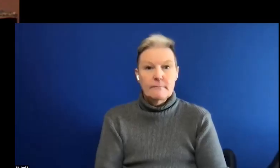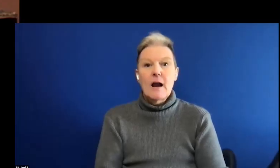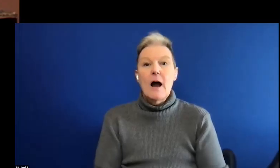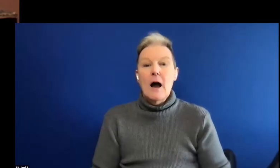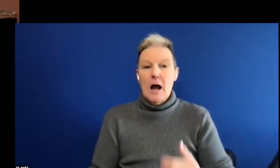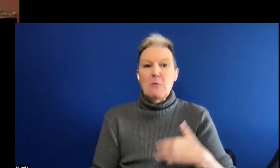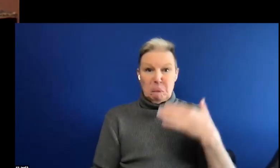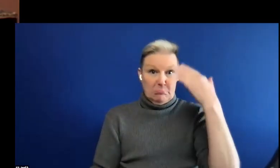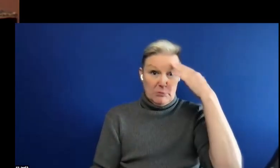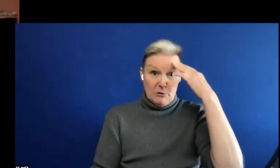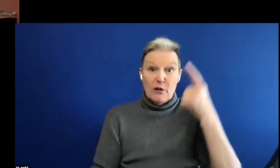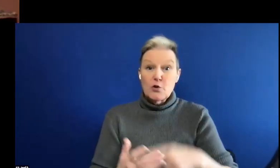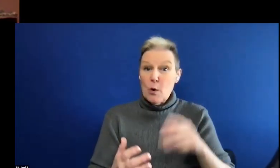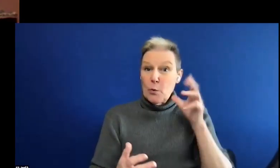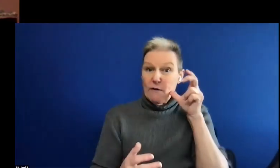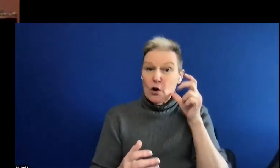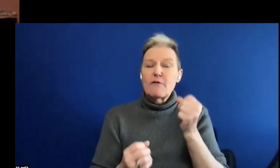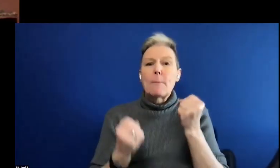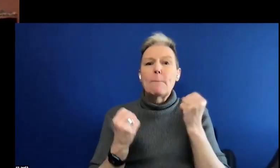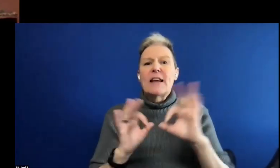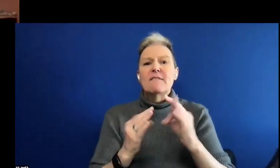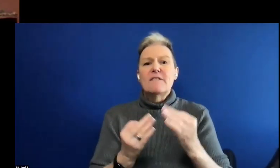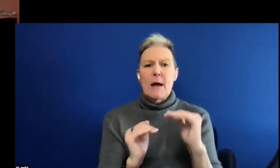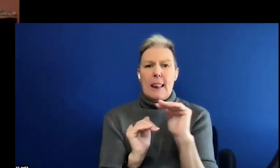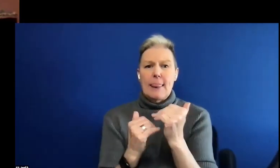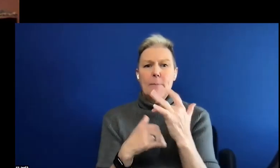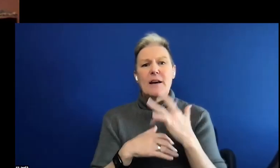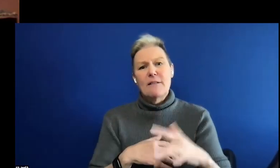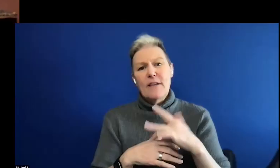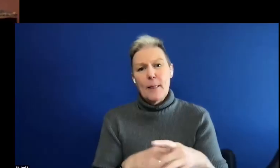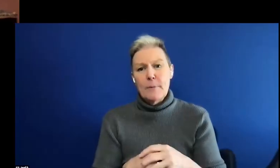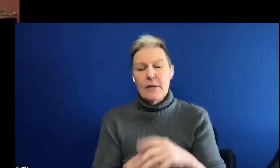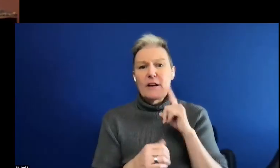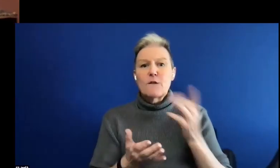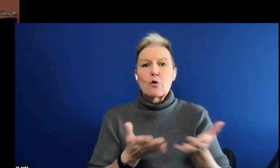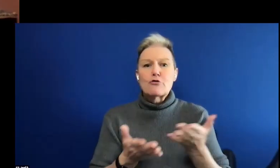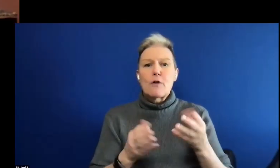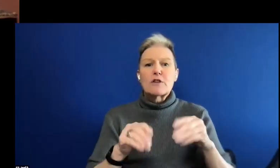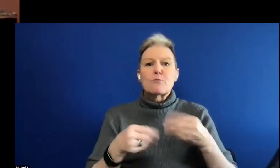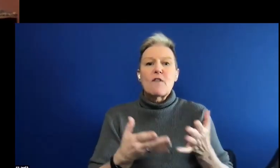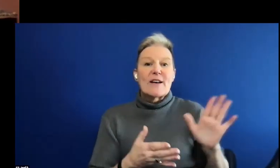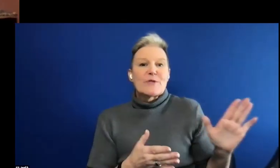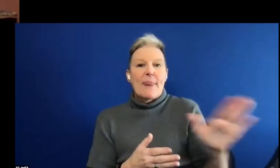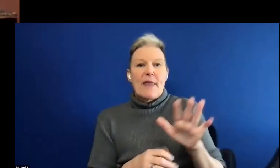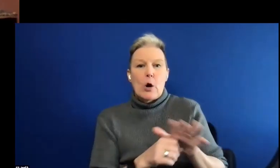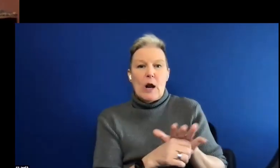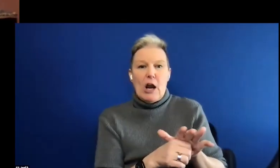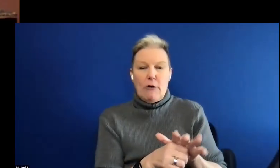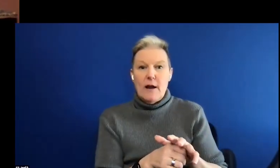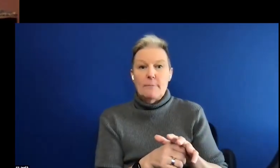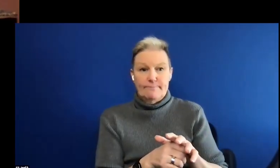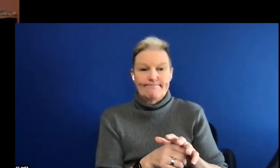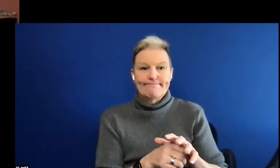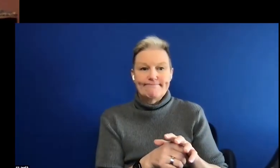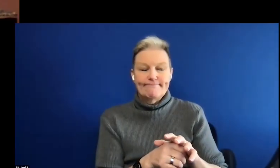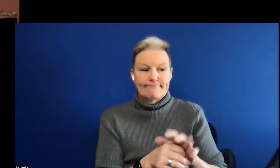that what we've heard from a lot of families is just a limited availability of service providers in their area. And so often there's